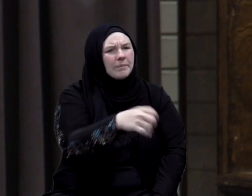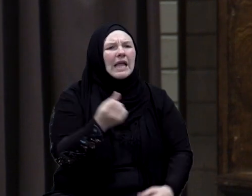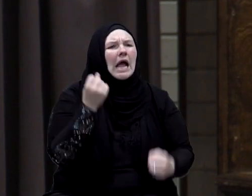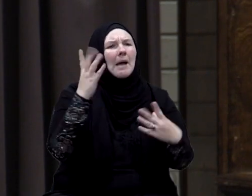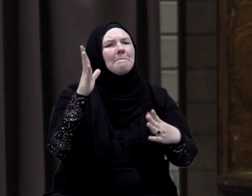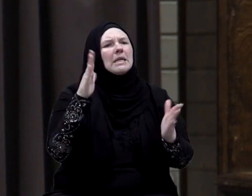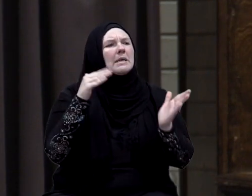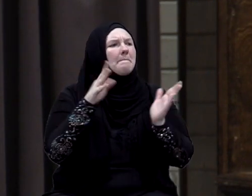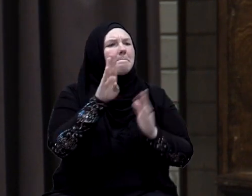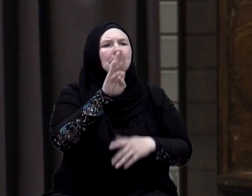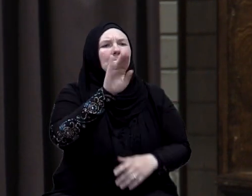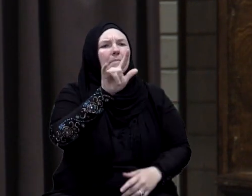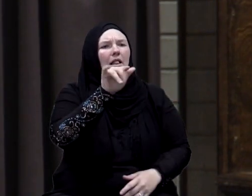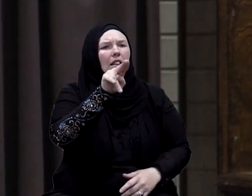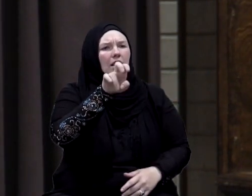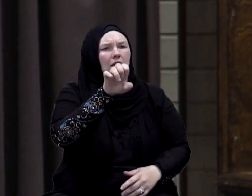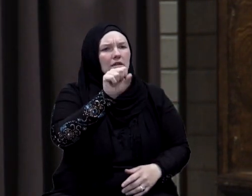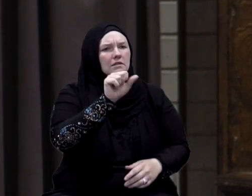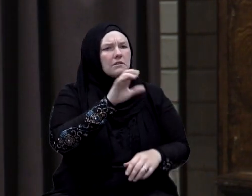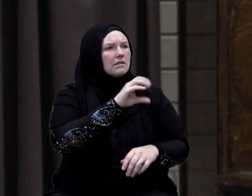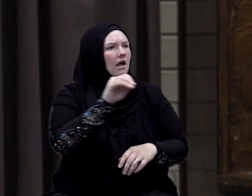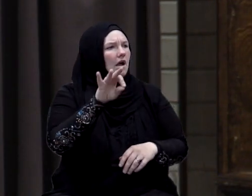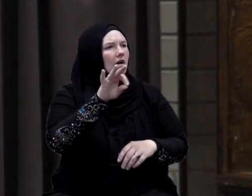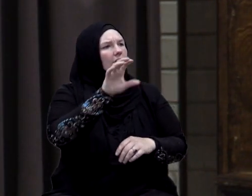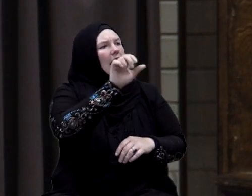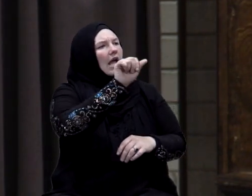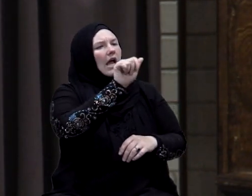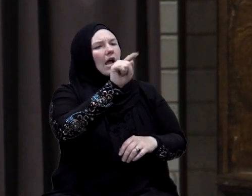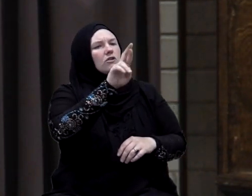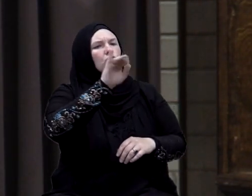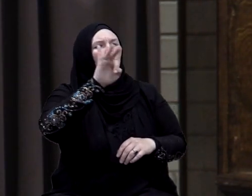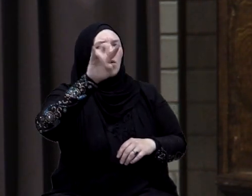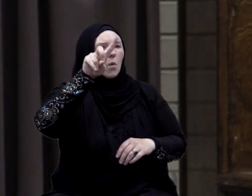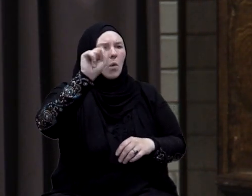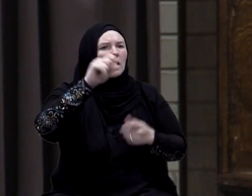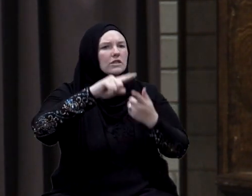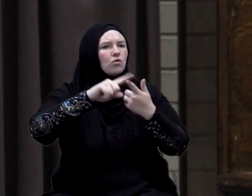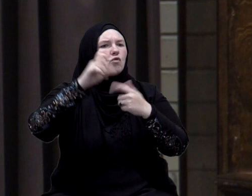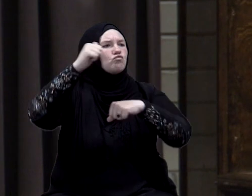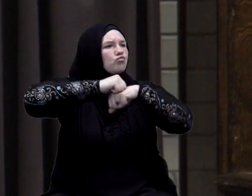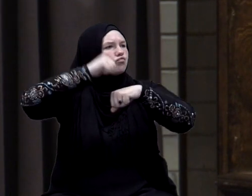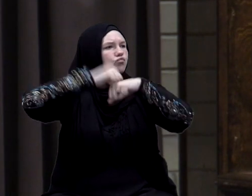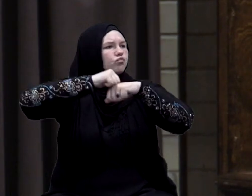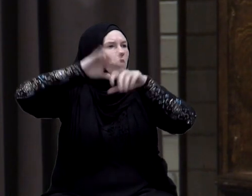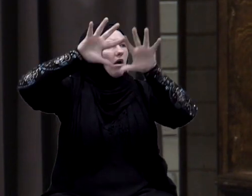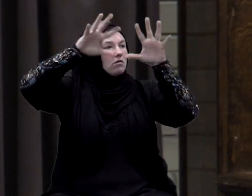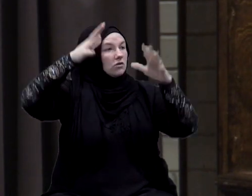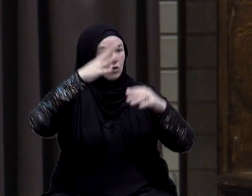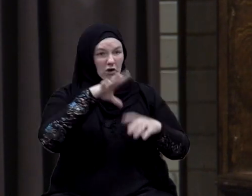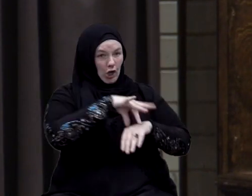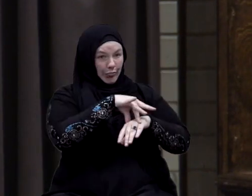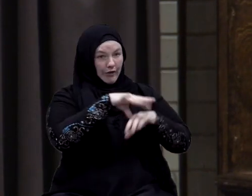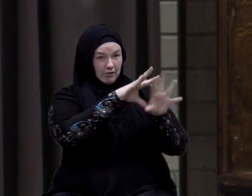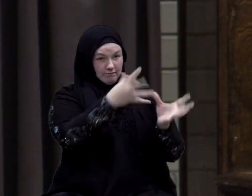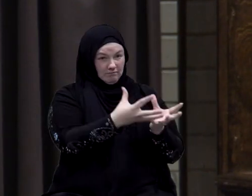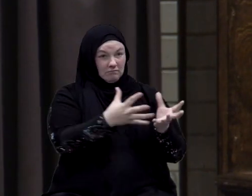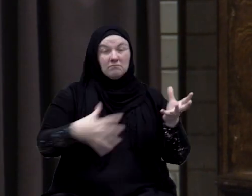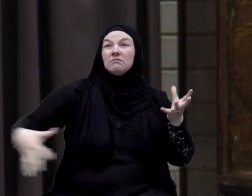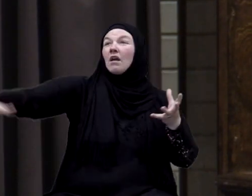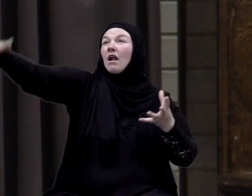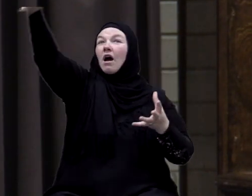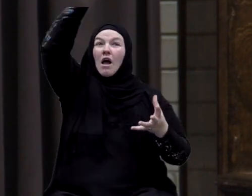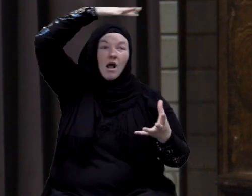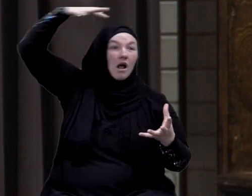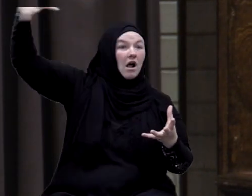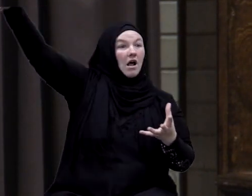billions of asteroids and debris that are running in the sky that Allah subhanahu wa ta'ala